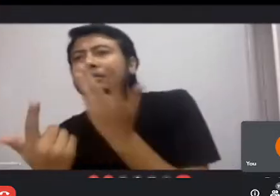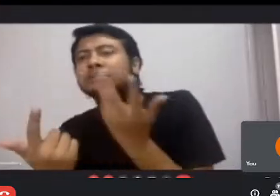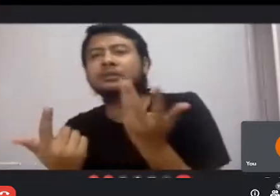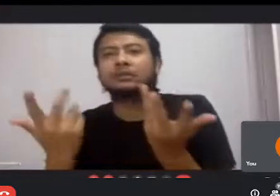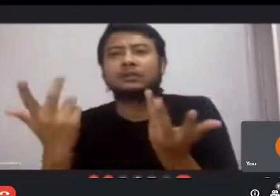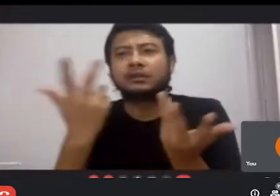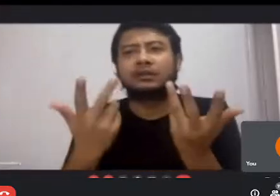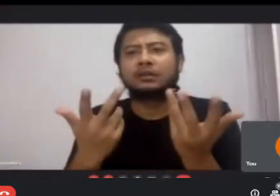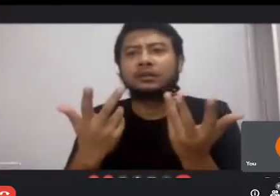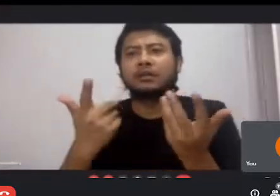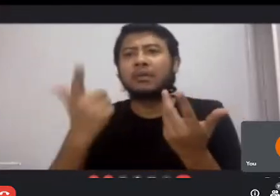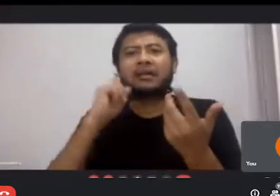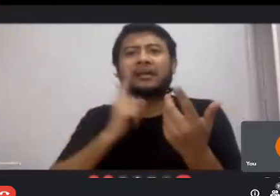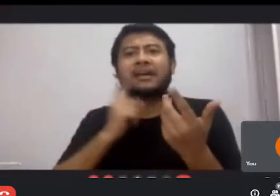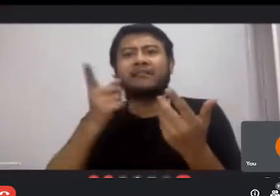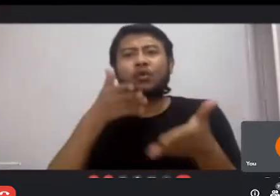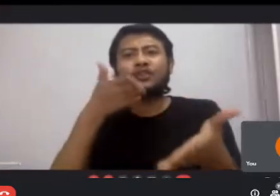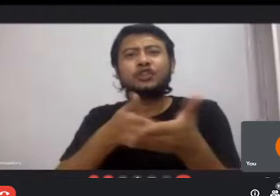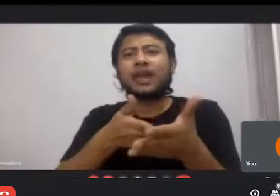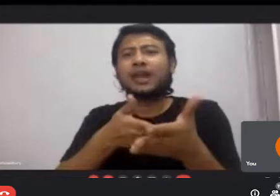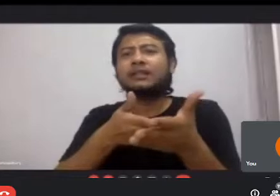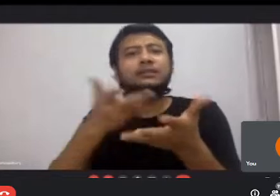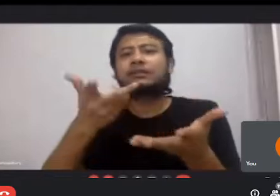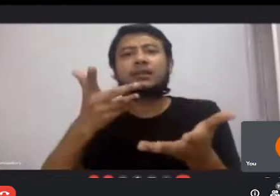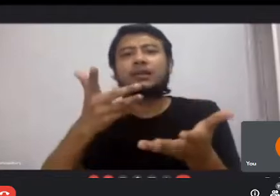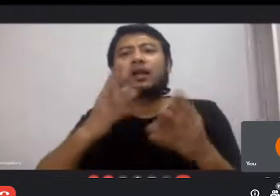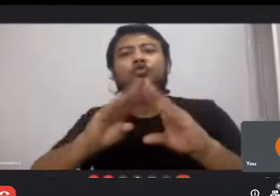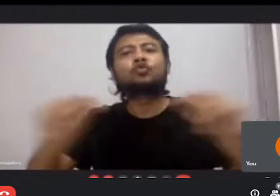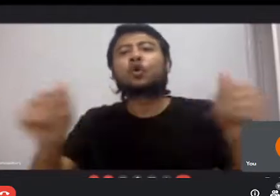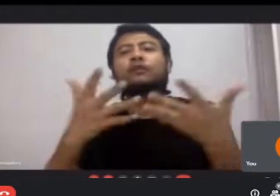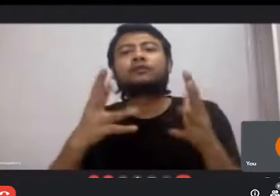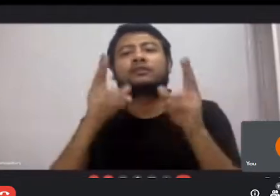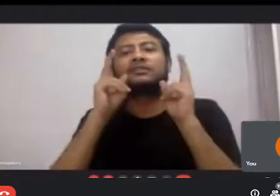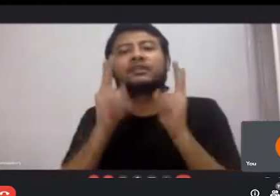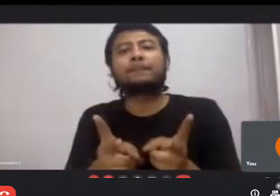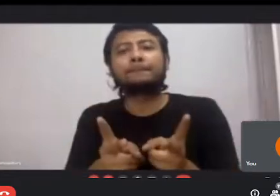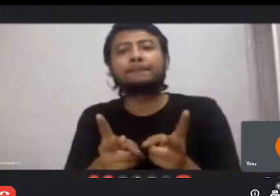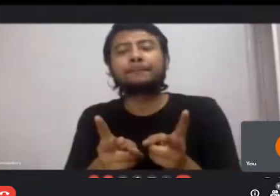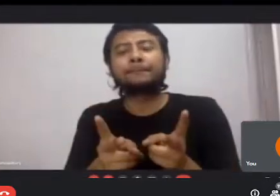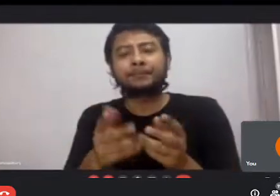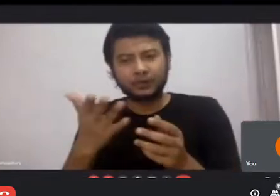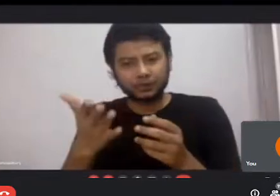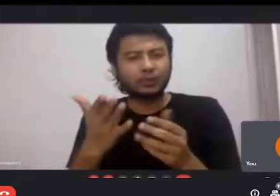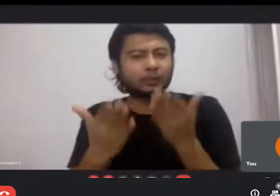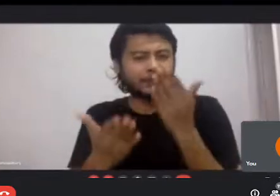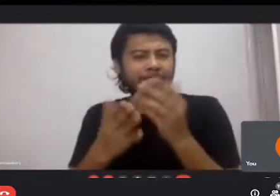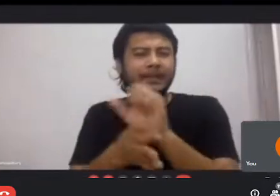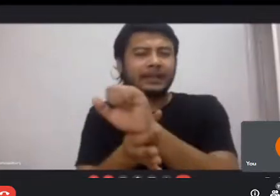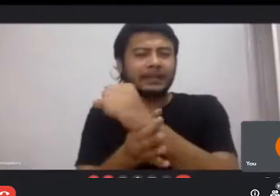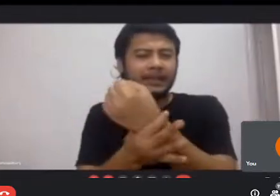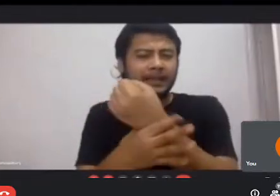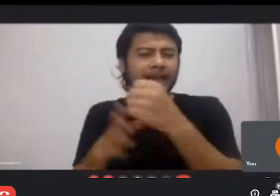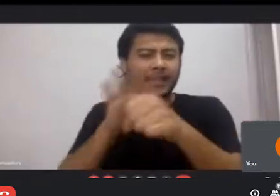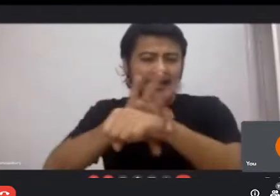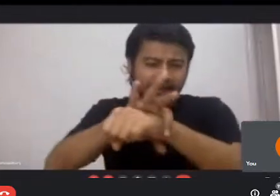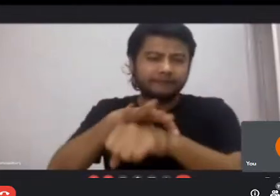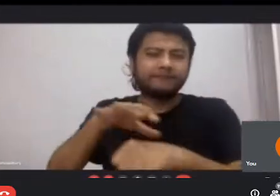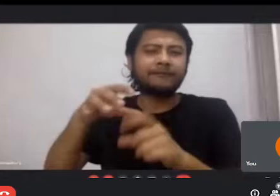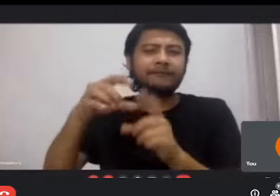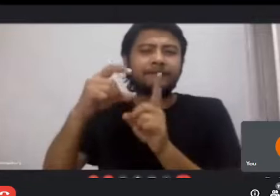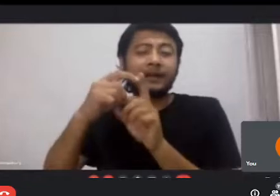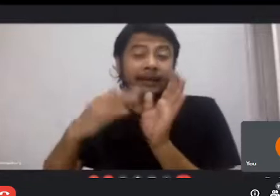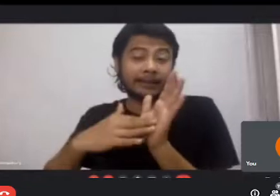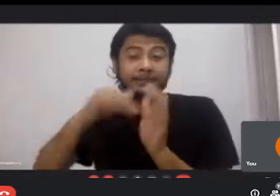I think perhaps Nirav and Deepu can also comment more on the situation in India. There are many